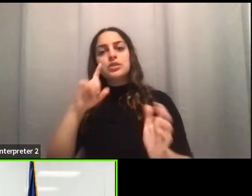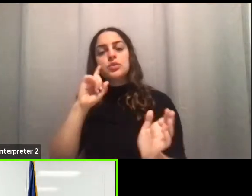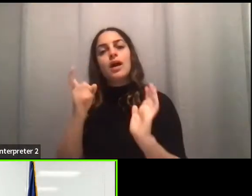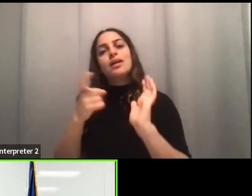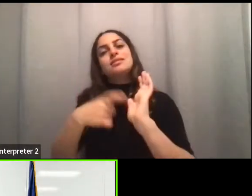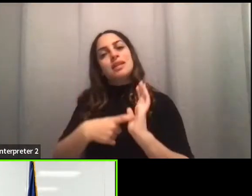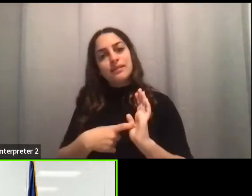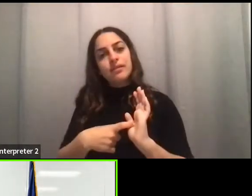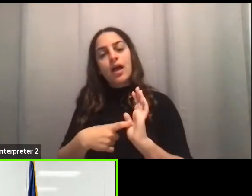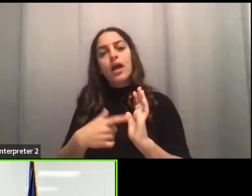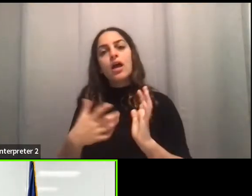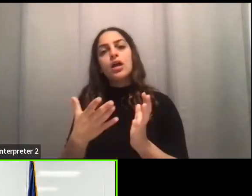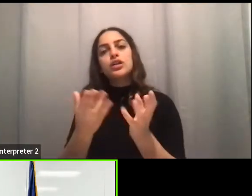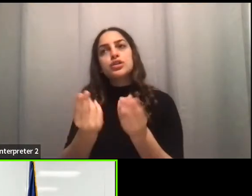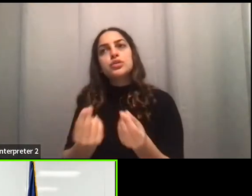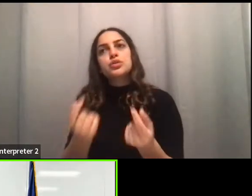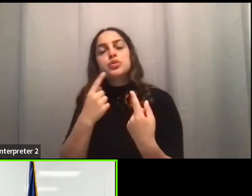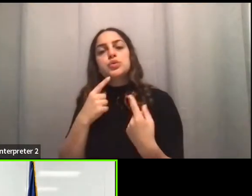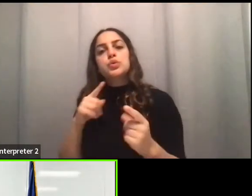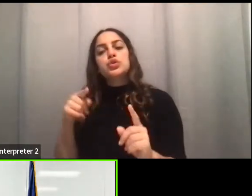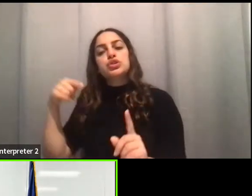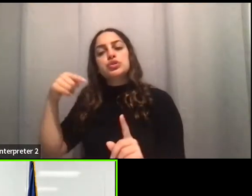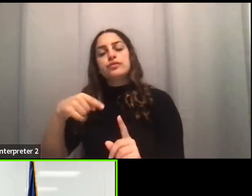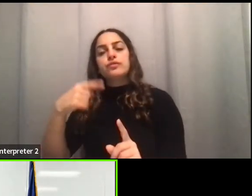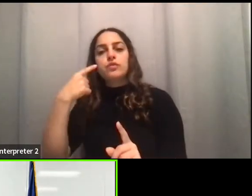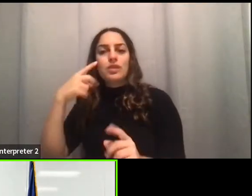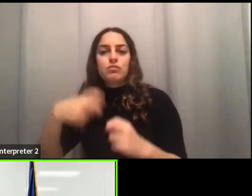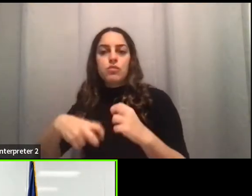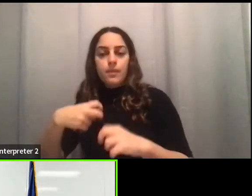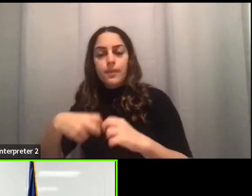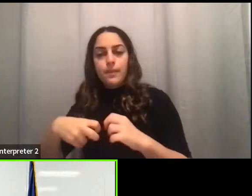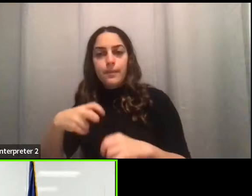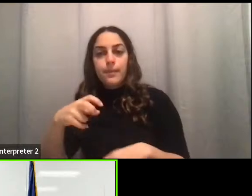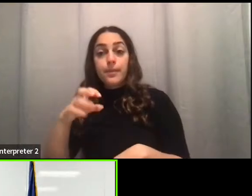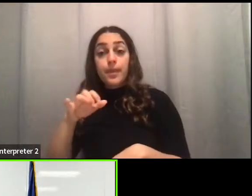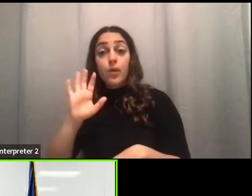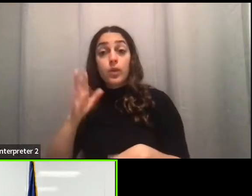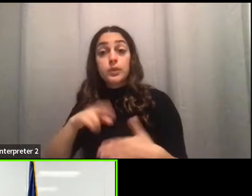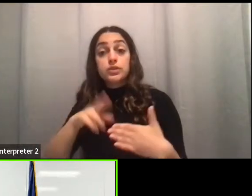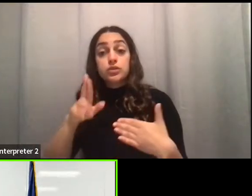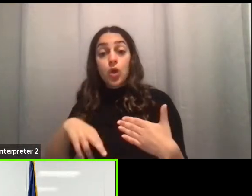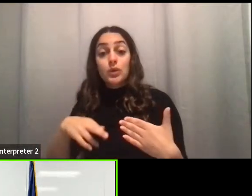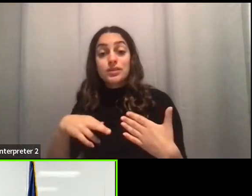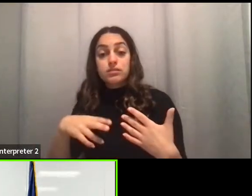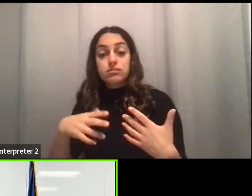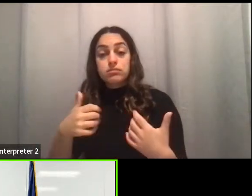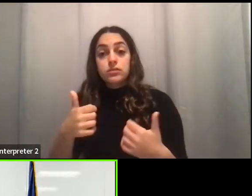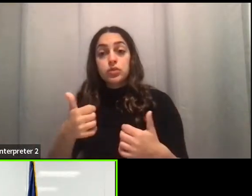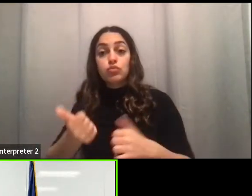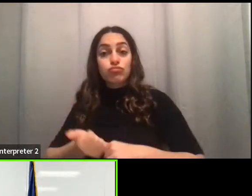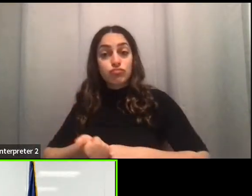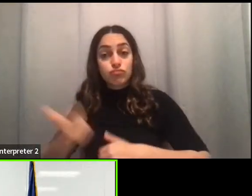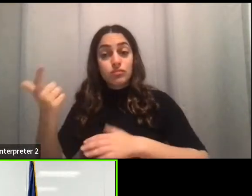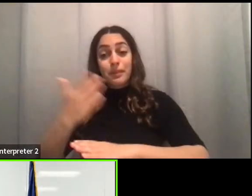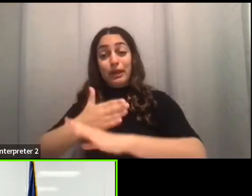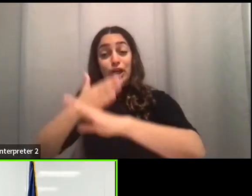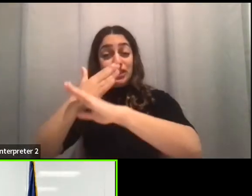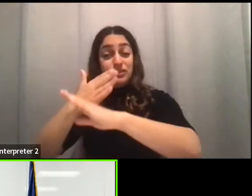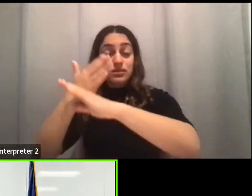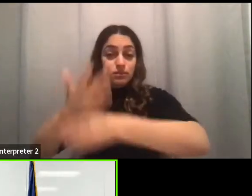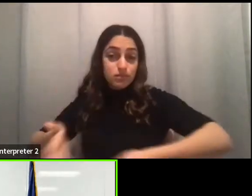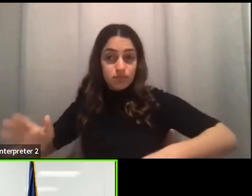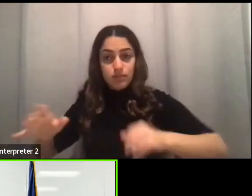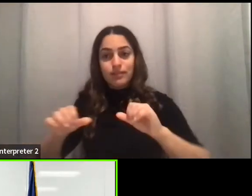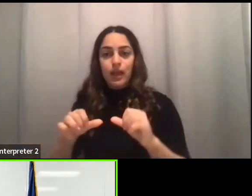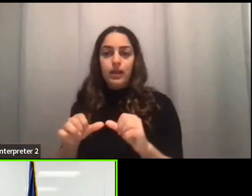solutions to those problems that will result in effective removal of the barriers that continue to